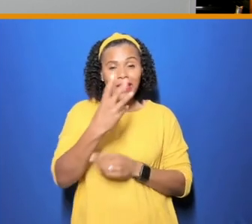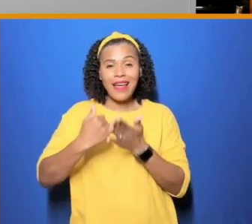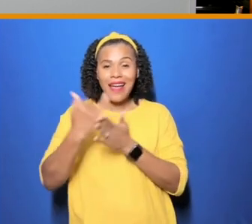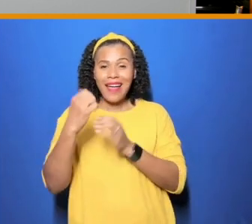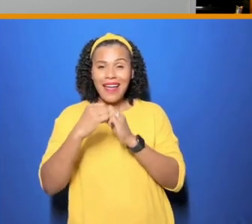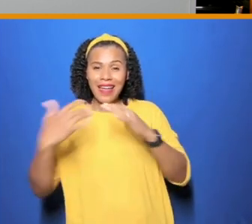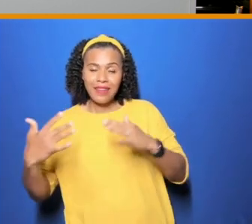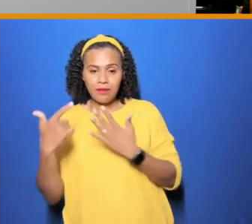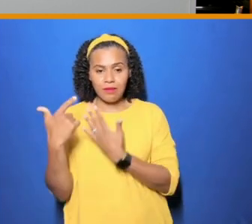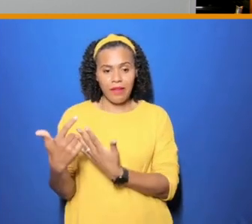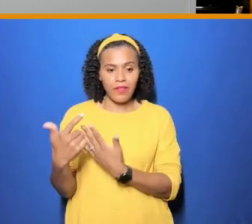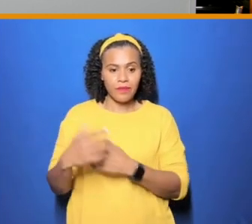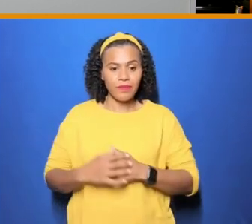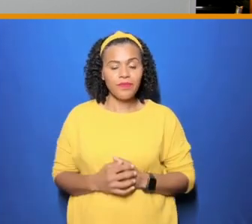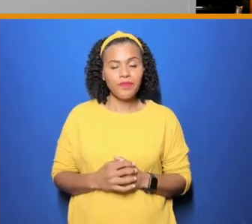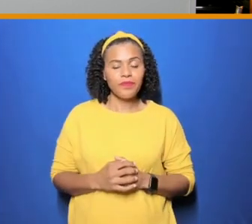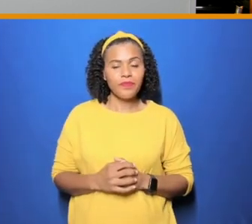7.